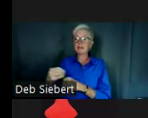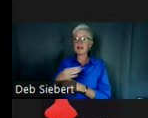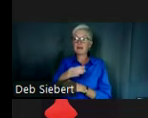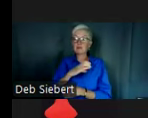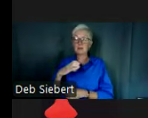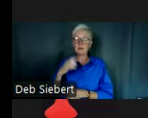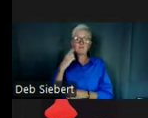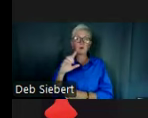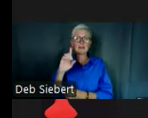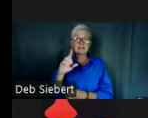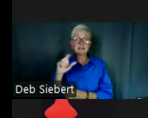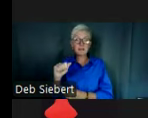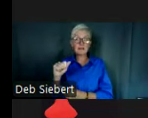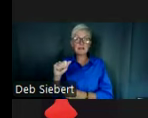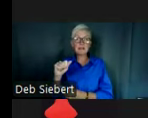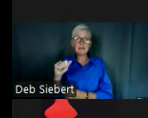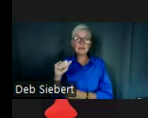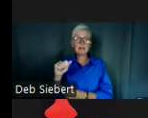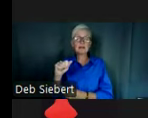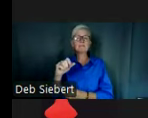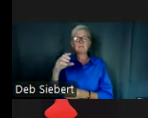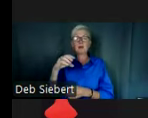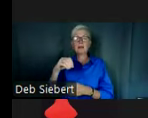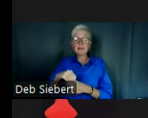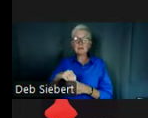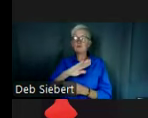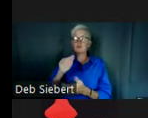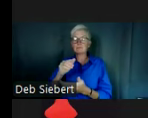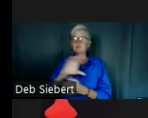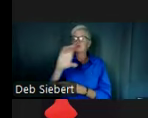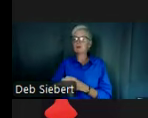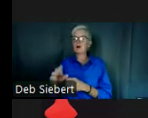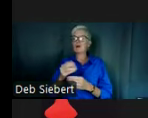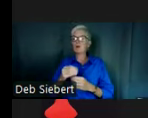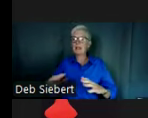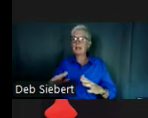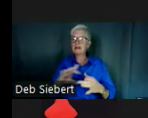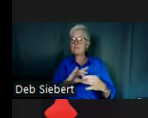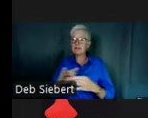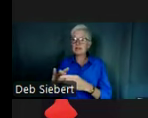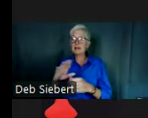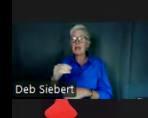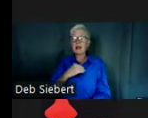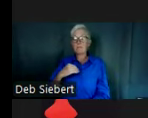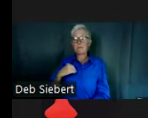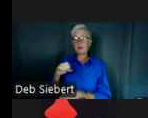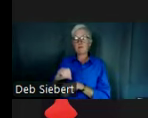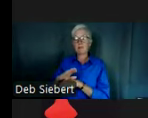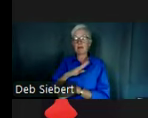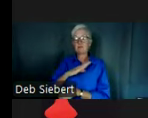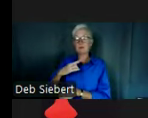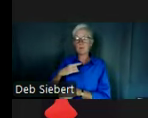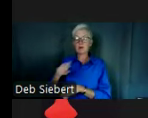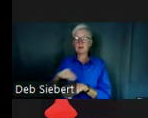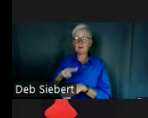the Disability IN Chicagoland Affiliate and a member of the Advisory Board for the National Organization of